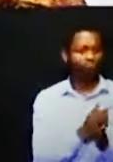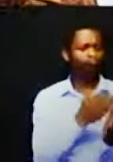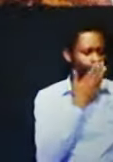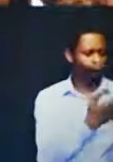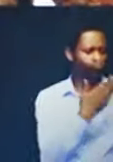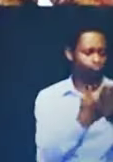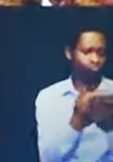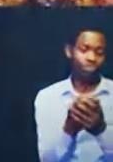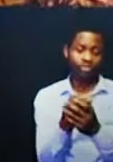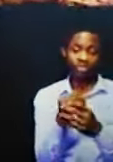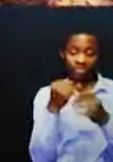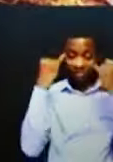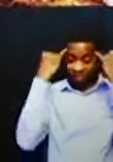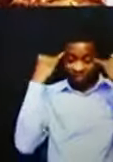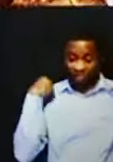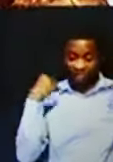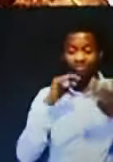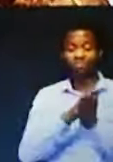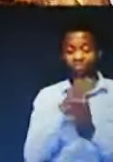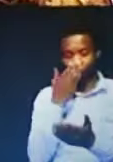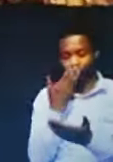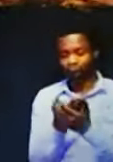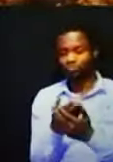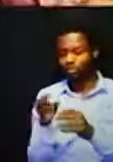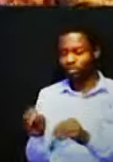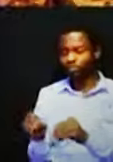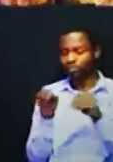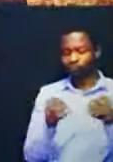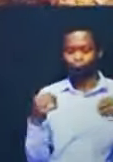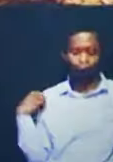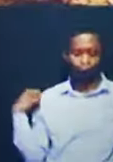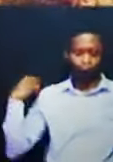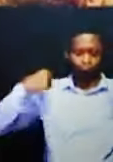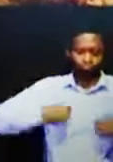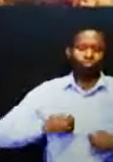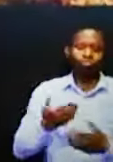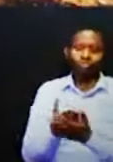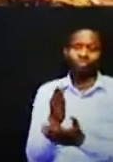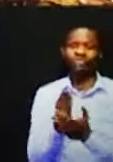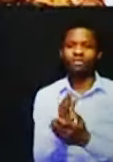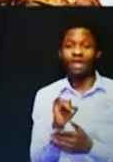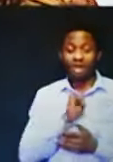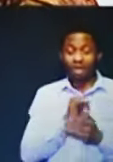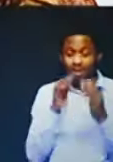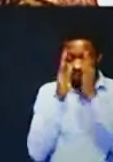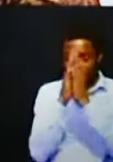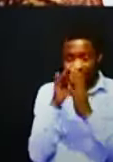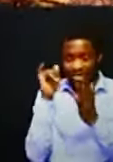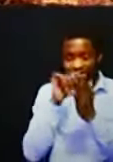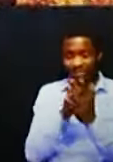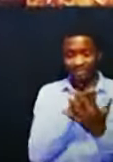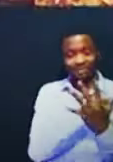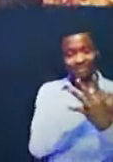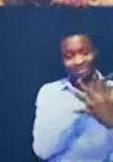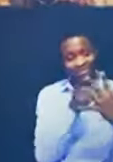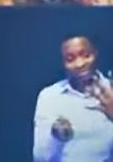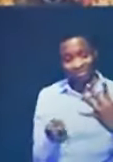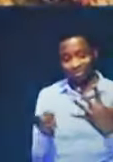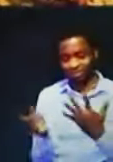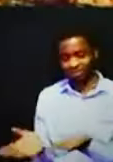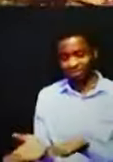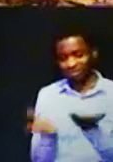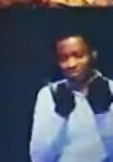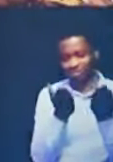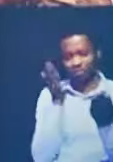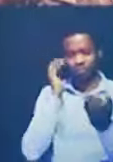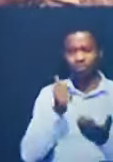You be a obedi atentrene. And put on righteousness. Na fura trene sentoma. I pray that these that I've shared with you will be able to help